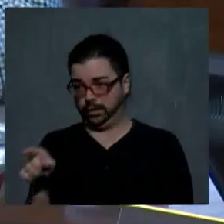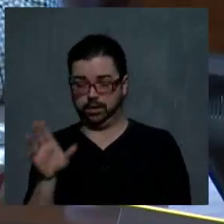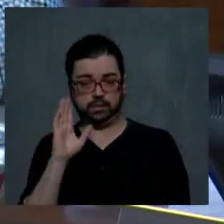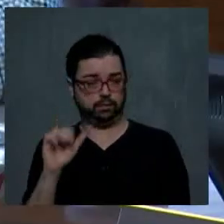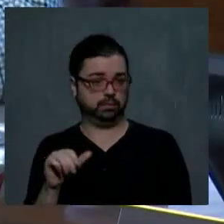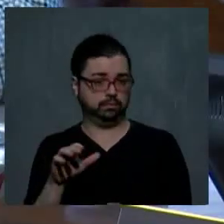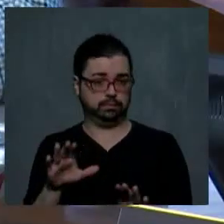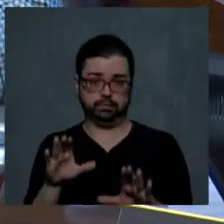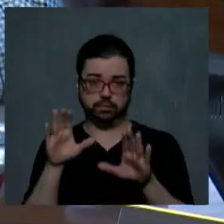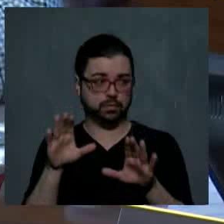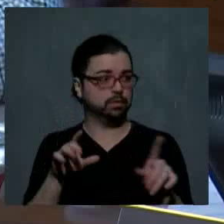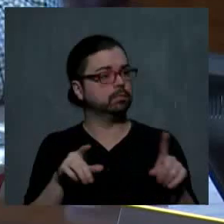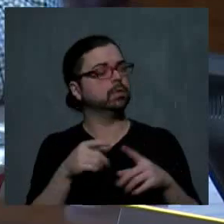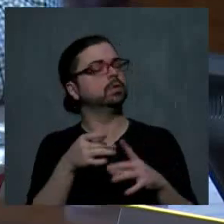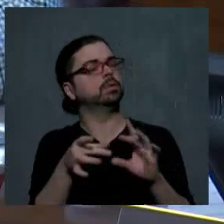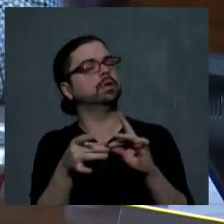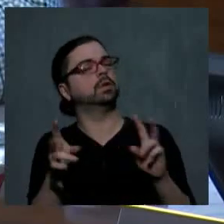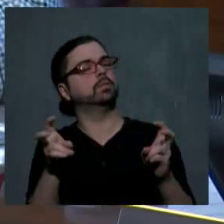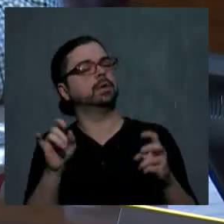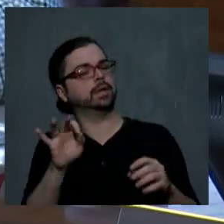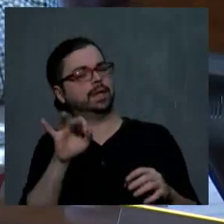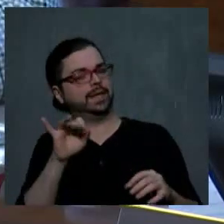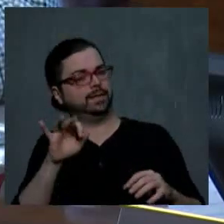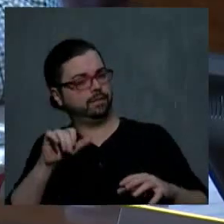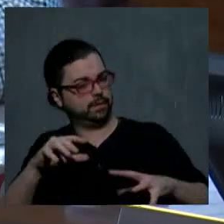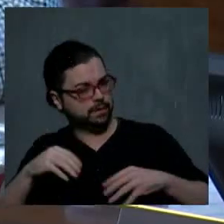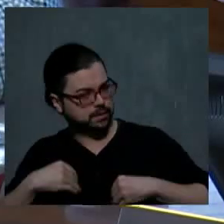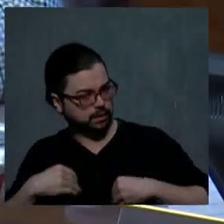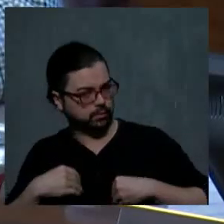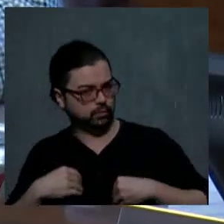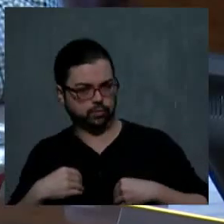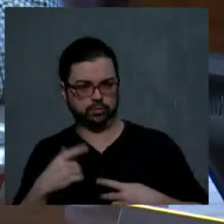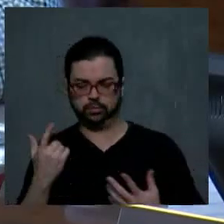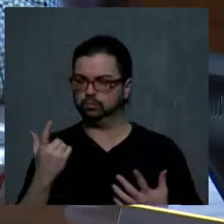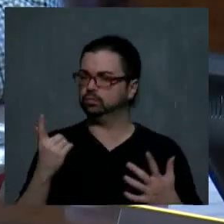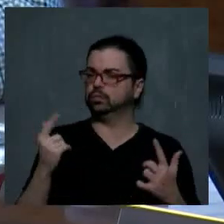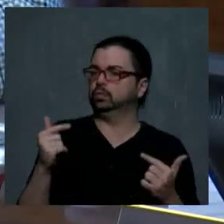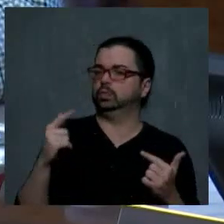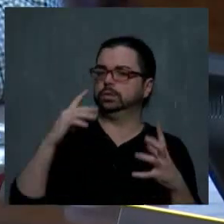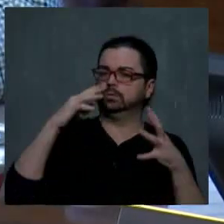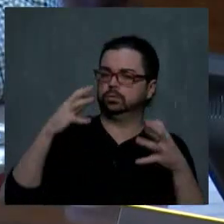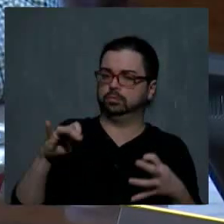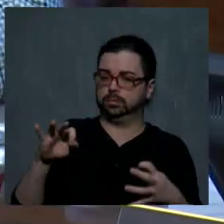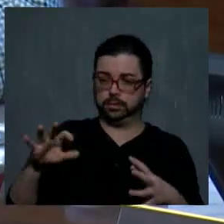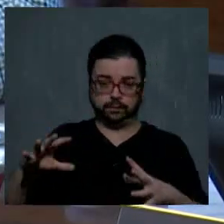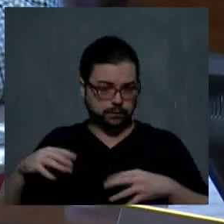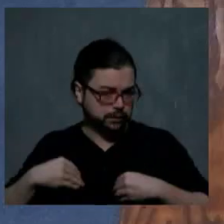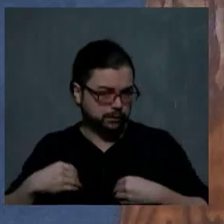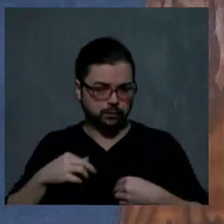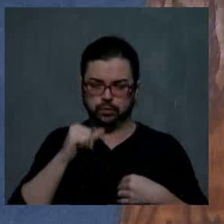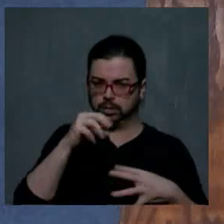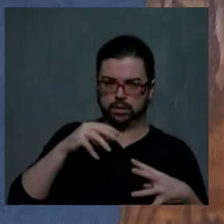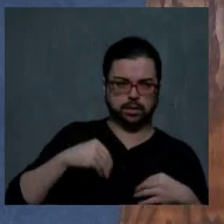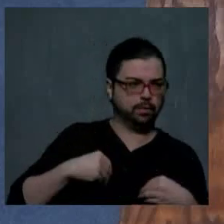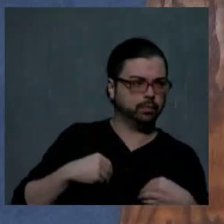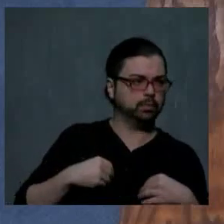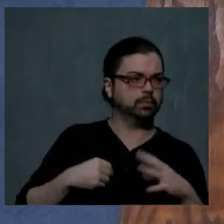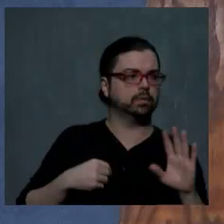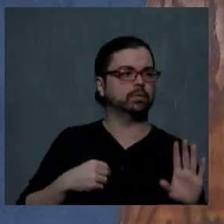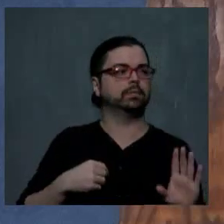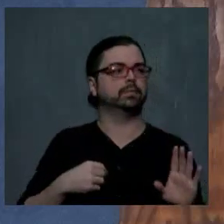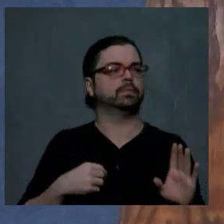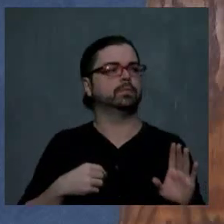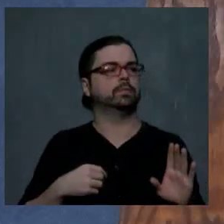comment that if it's acceptable, when are you going to determine whether it is or isn't? No, if this, in other words, the